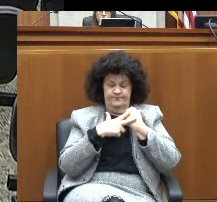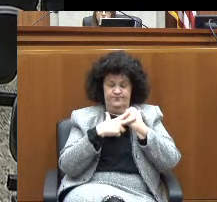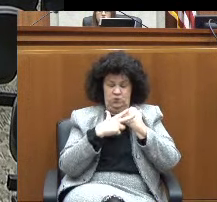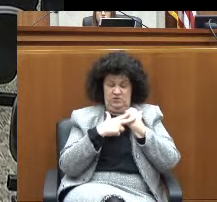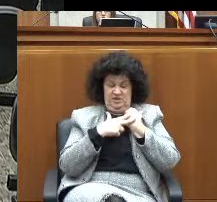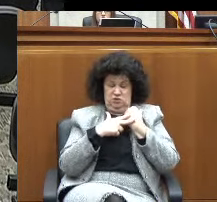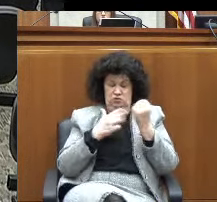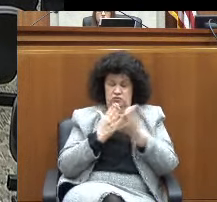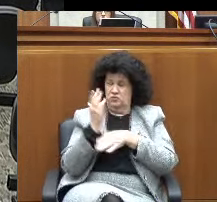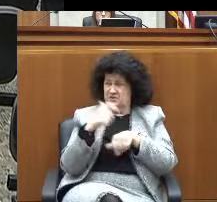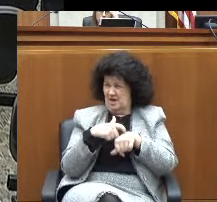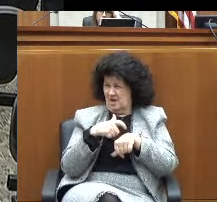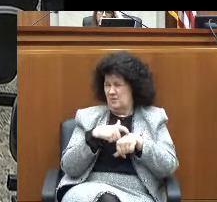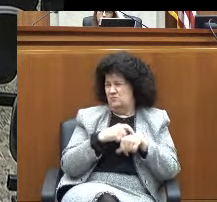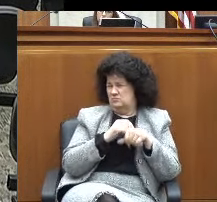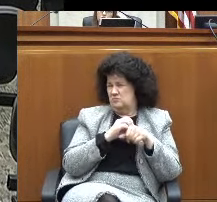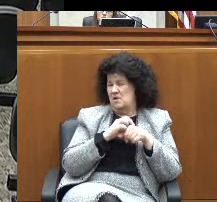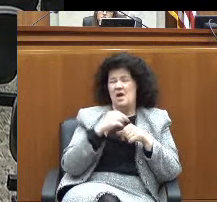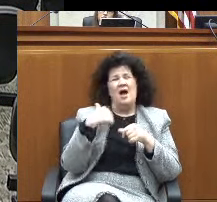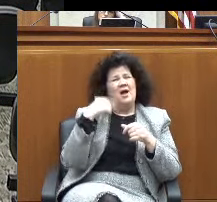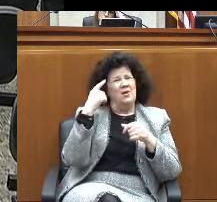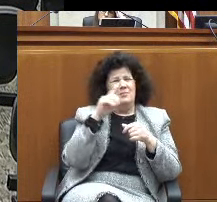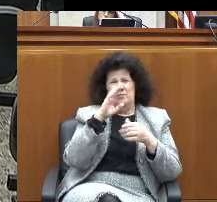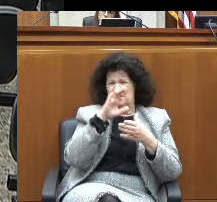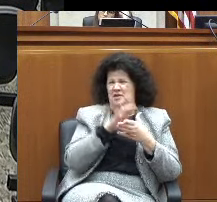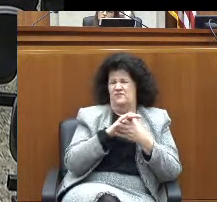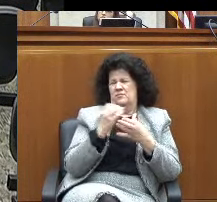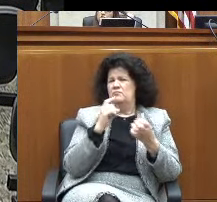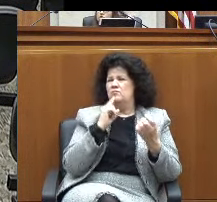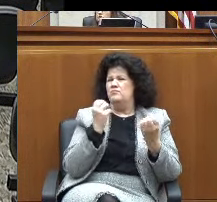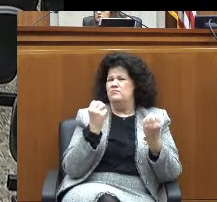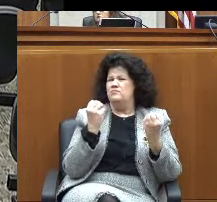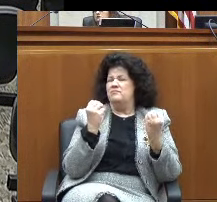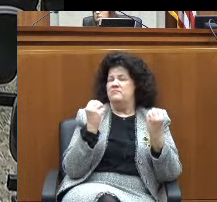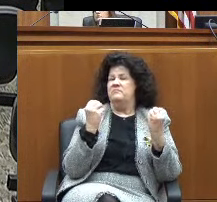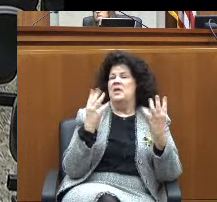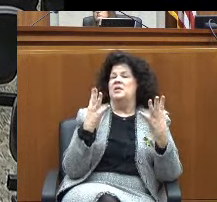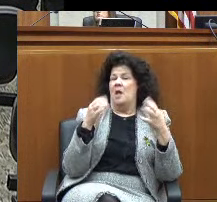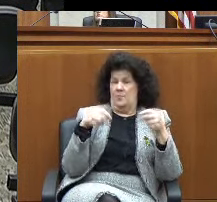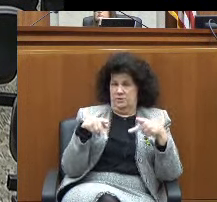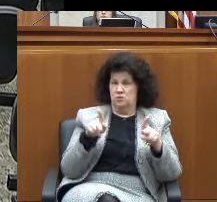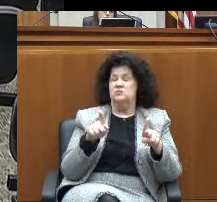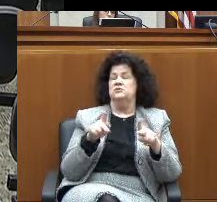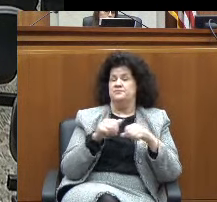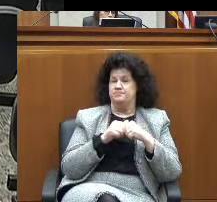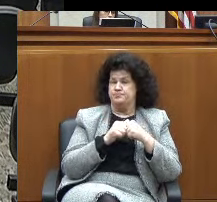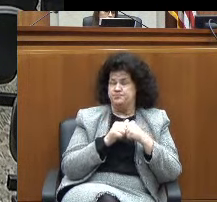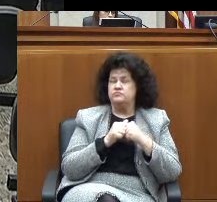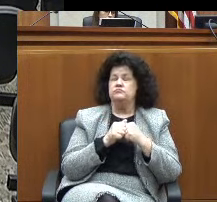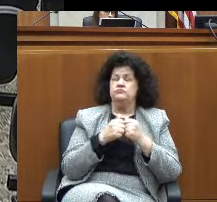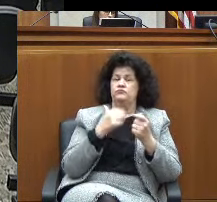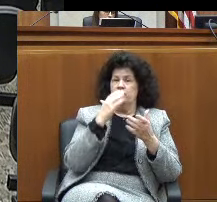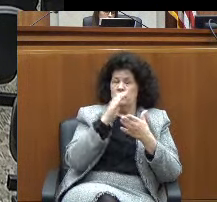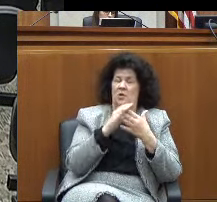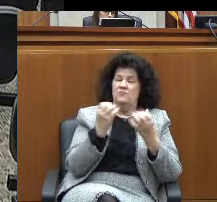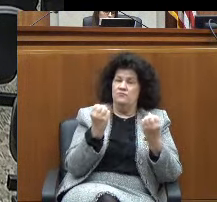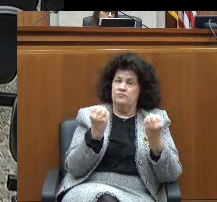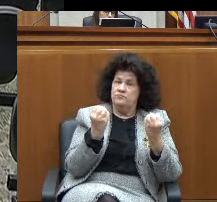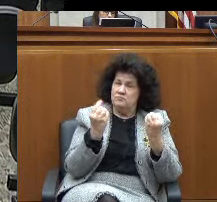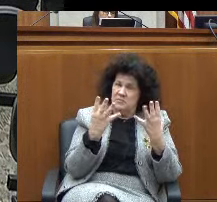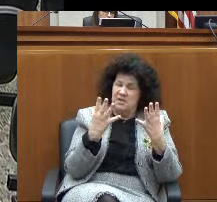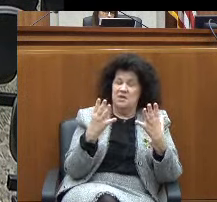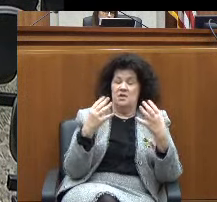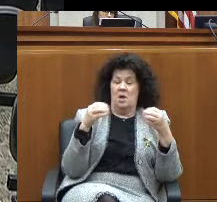also I think there are a lot of opportunities there. I think there are some tremendous school improvement opportunities